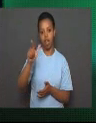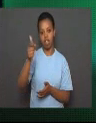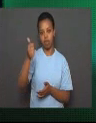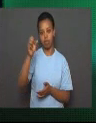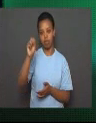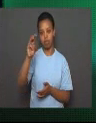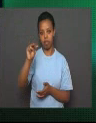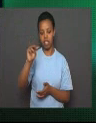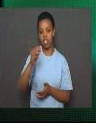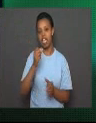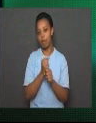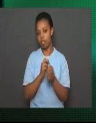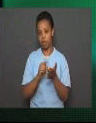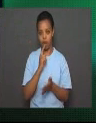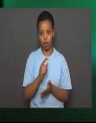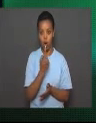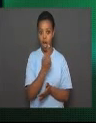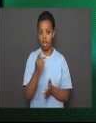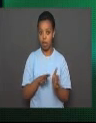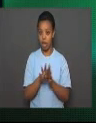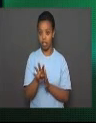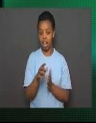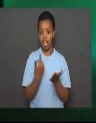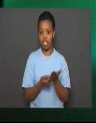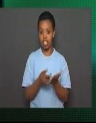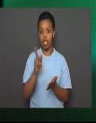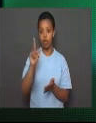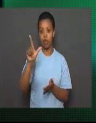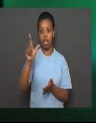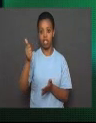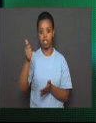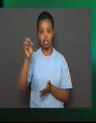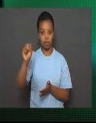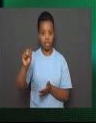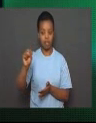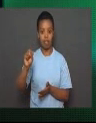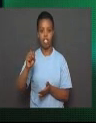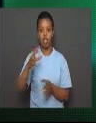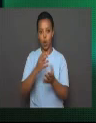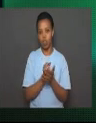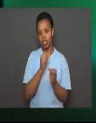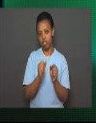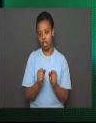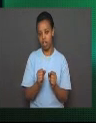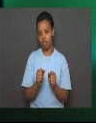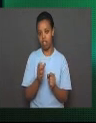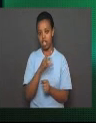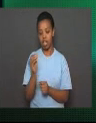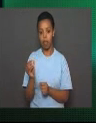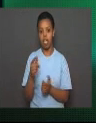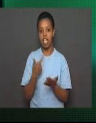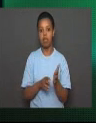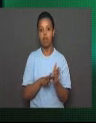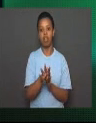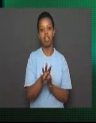Some bacteria will take up the plasmids. The bacteria that have taken up